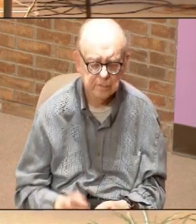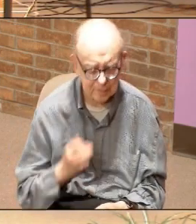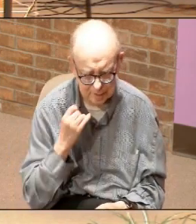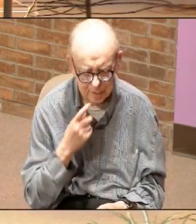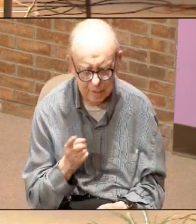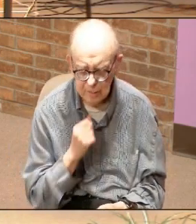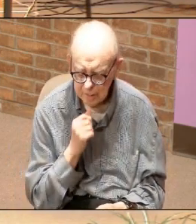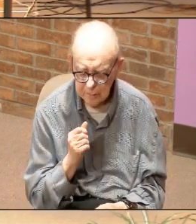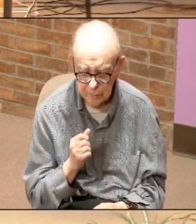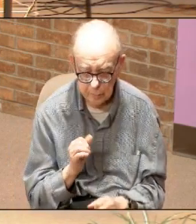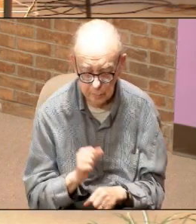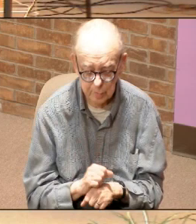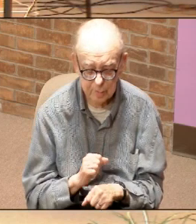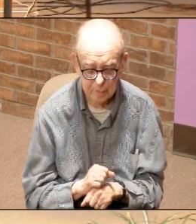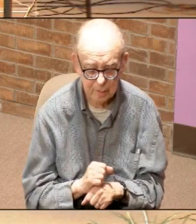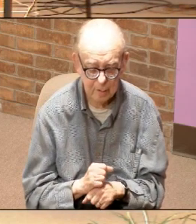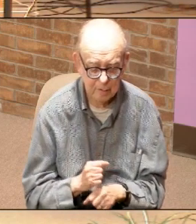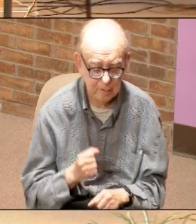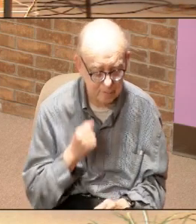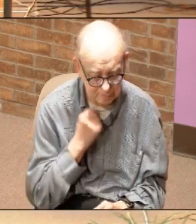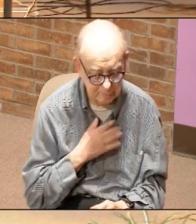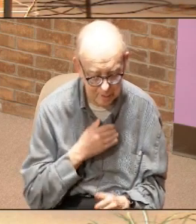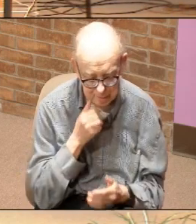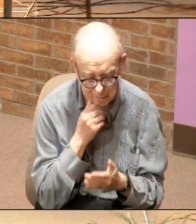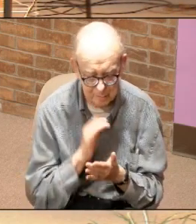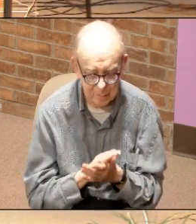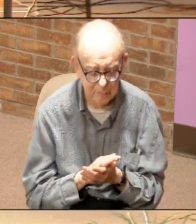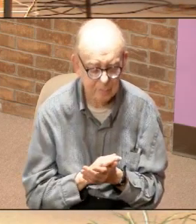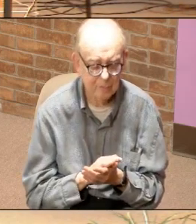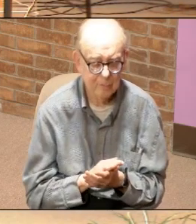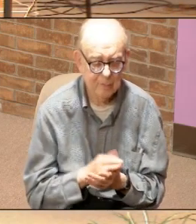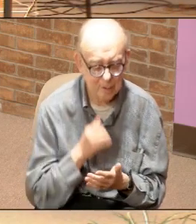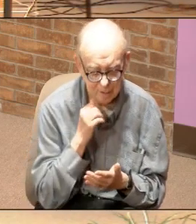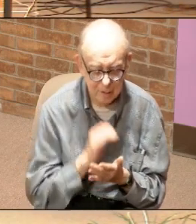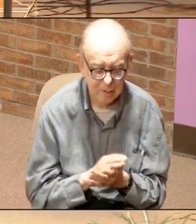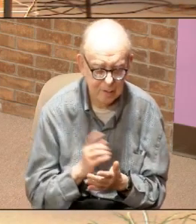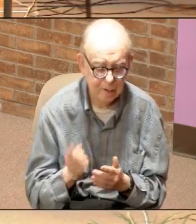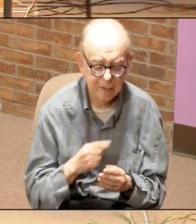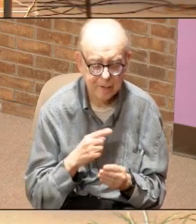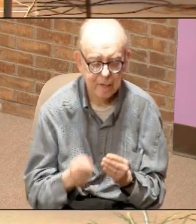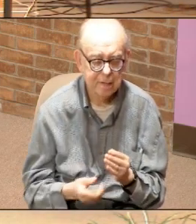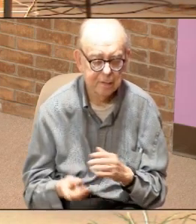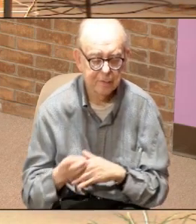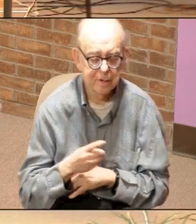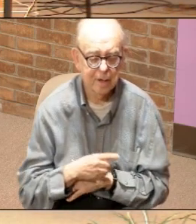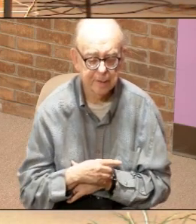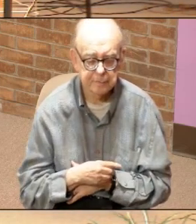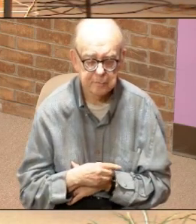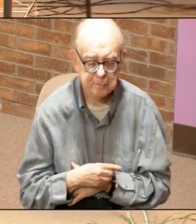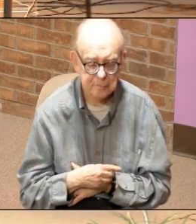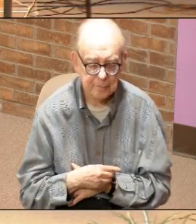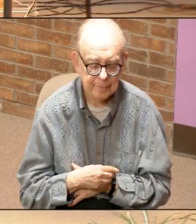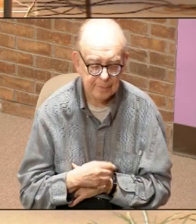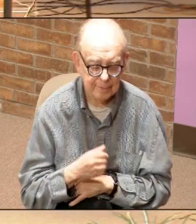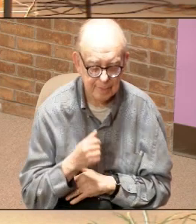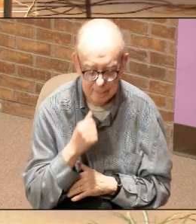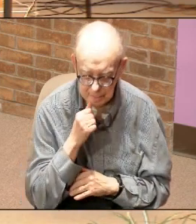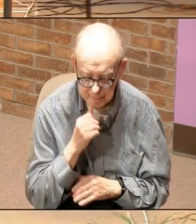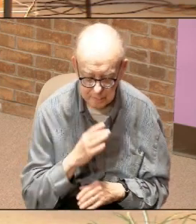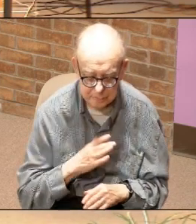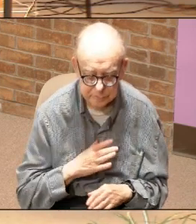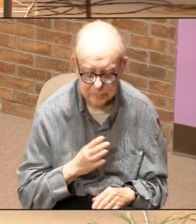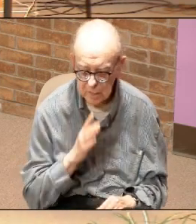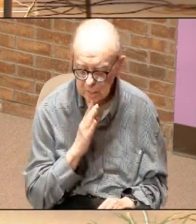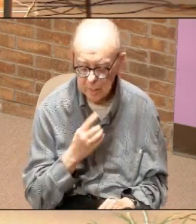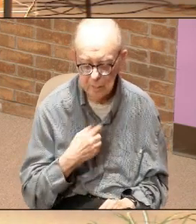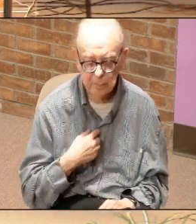If you were at work, my wife, she's always, at the end of the day, she always talks to me